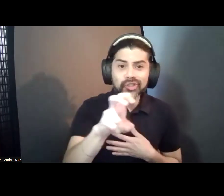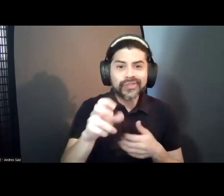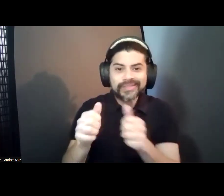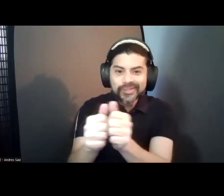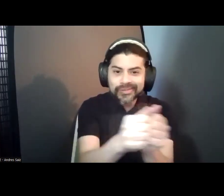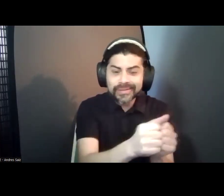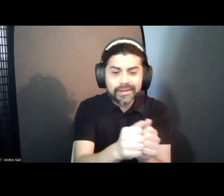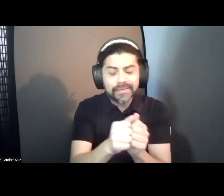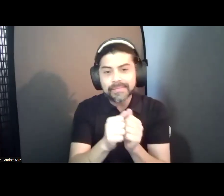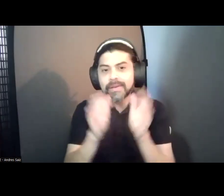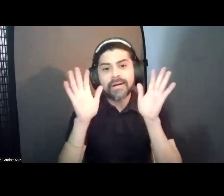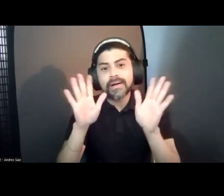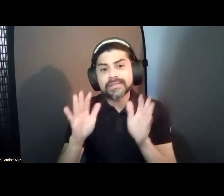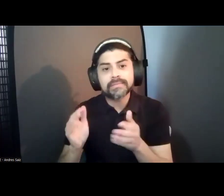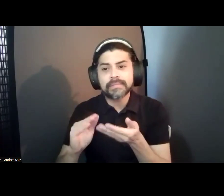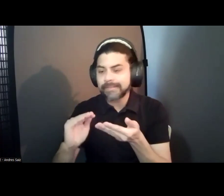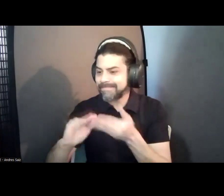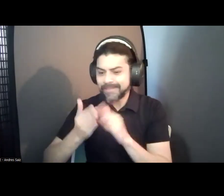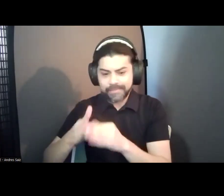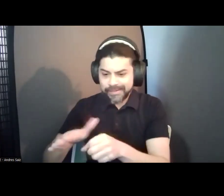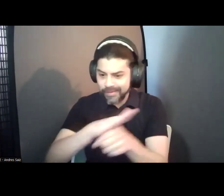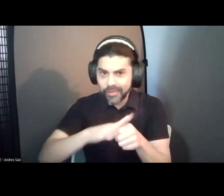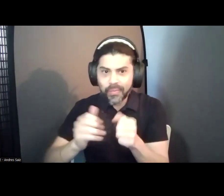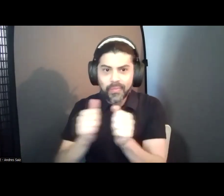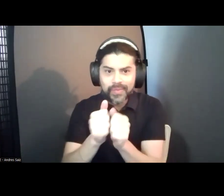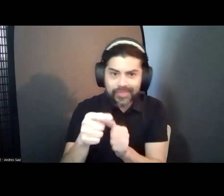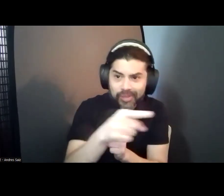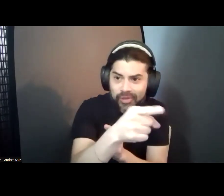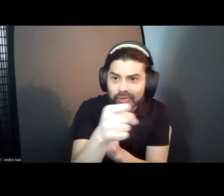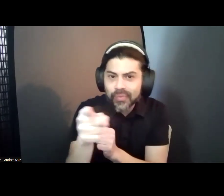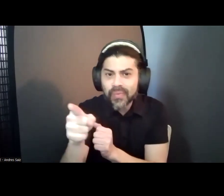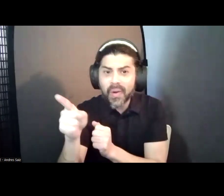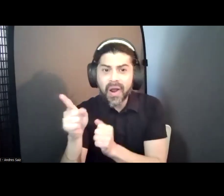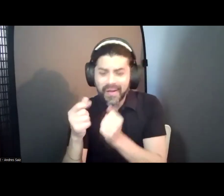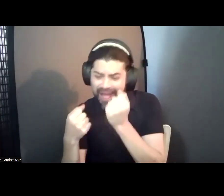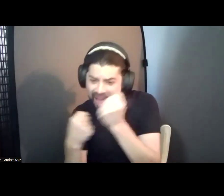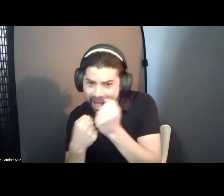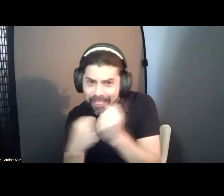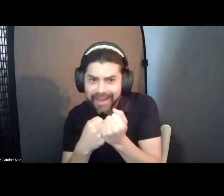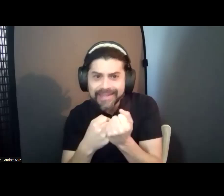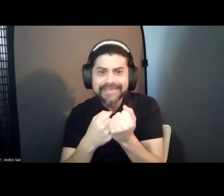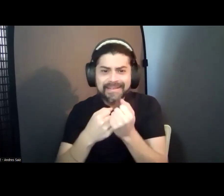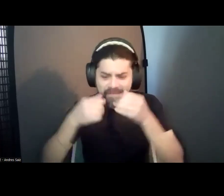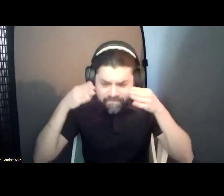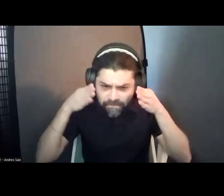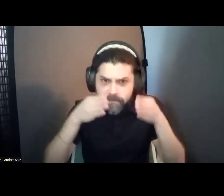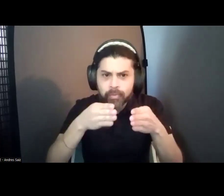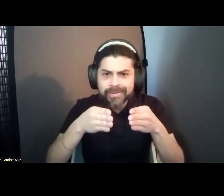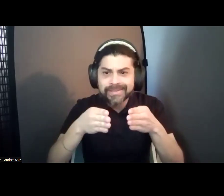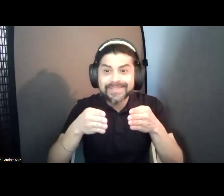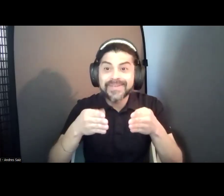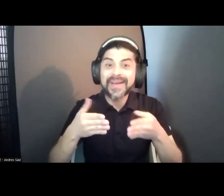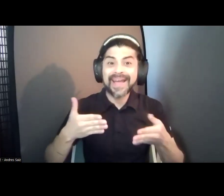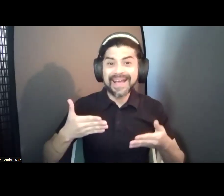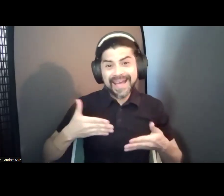community with you amongst a group of allies who are intentional about their focus and steadfast to the point. So kind of happy